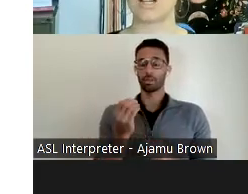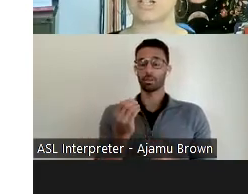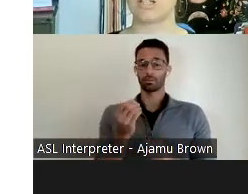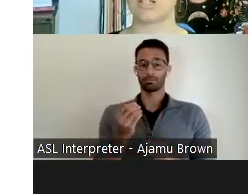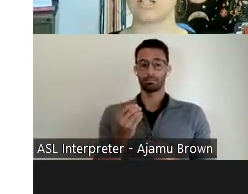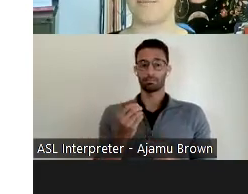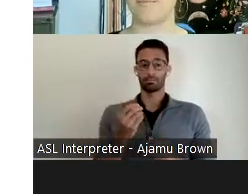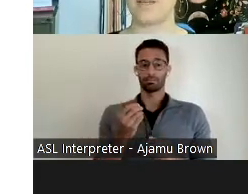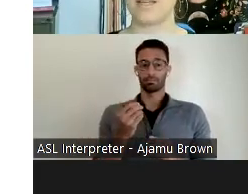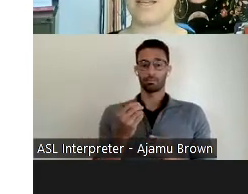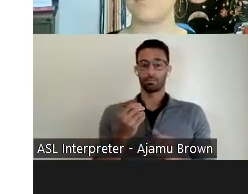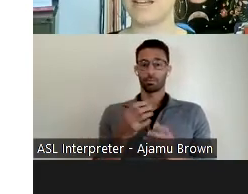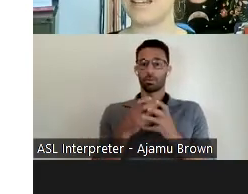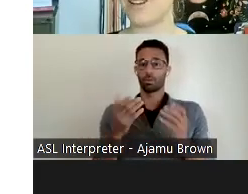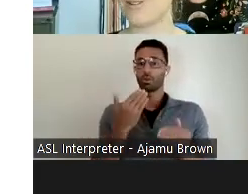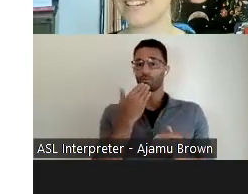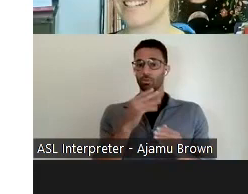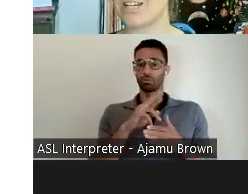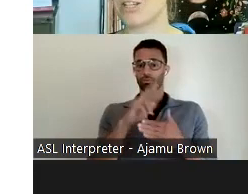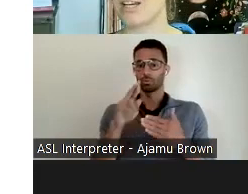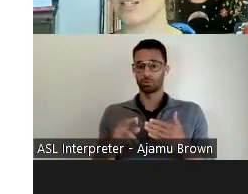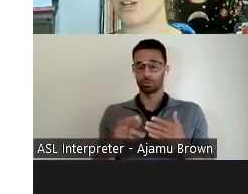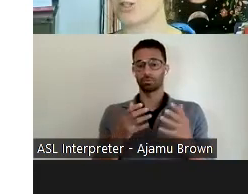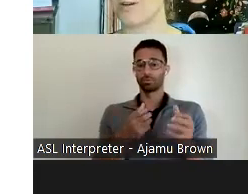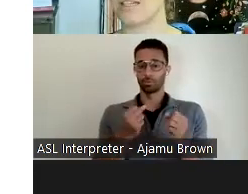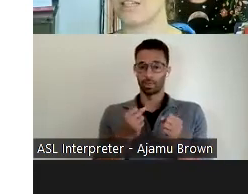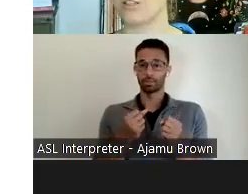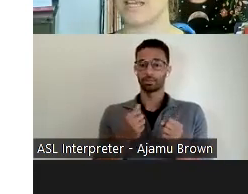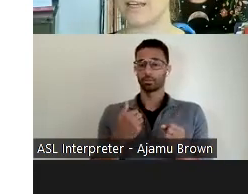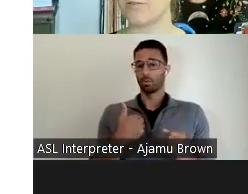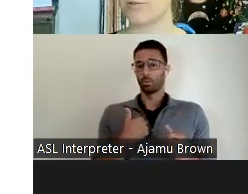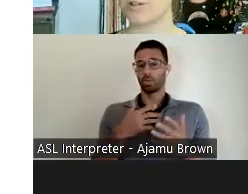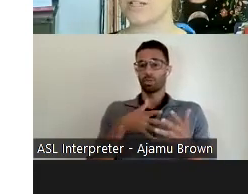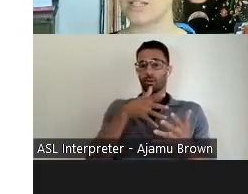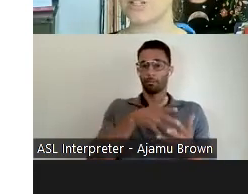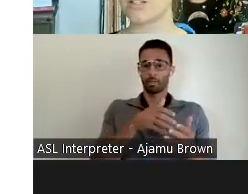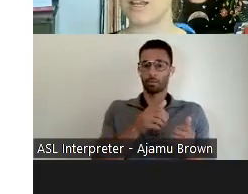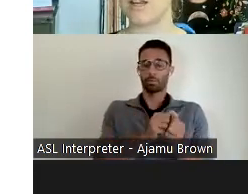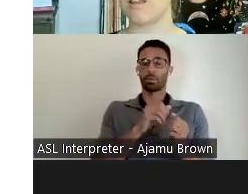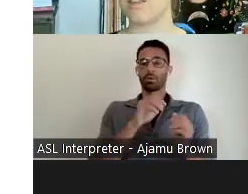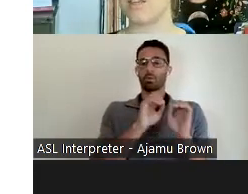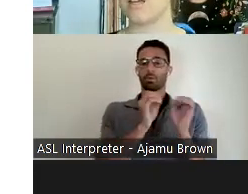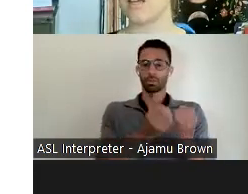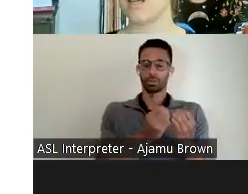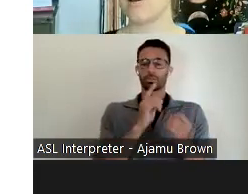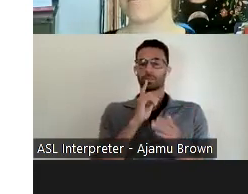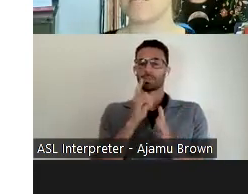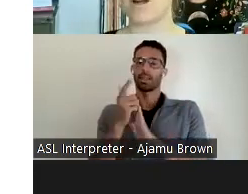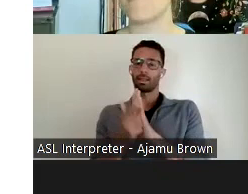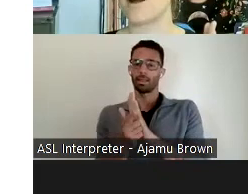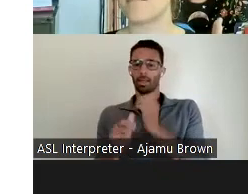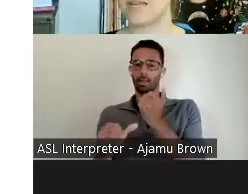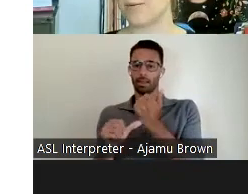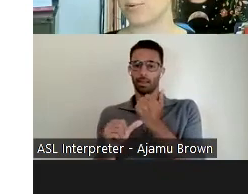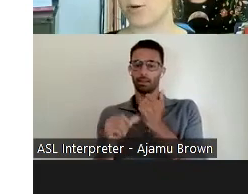are actually embedded in an organization that is also a legal aid for seniors, and one